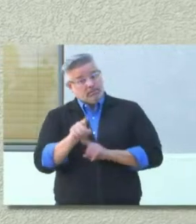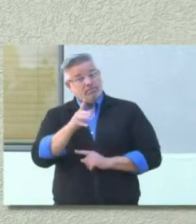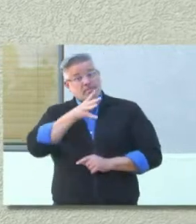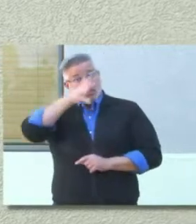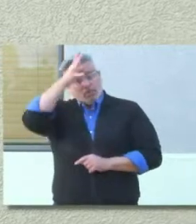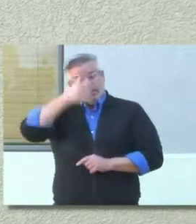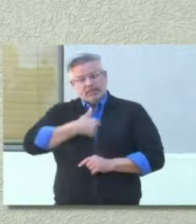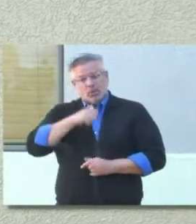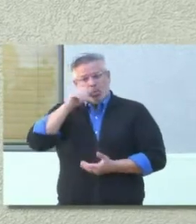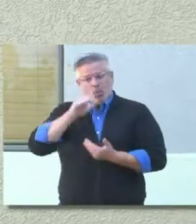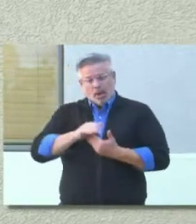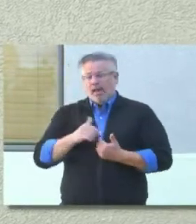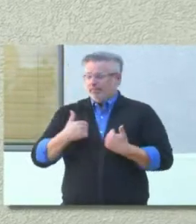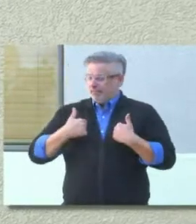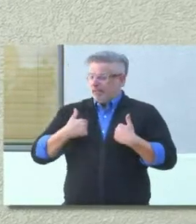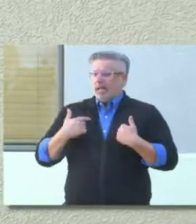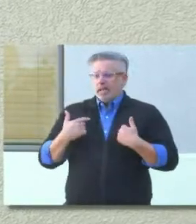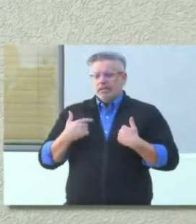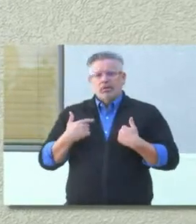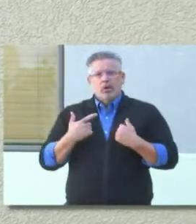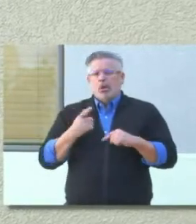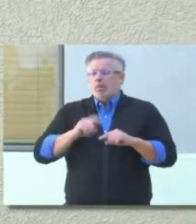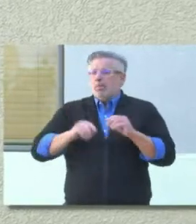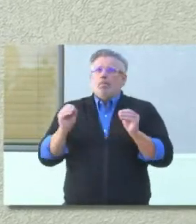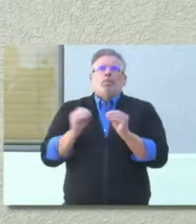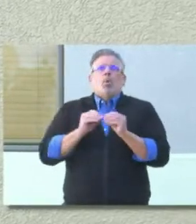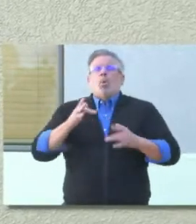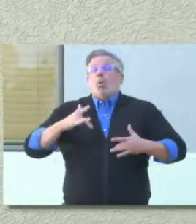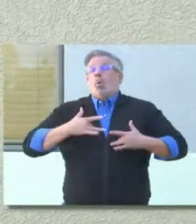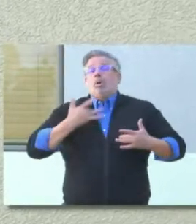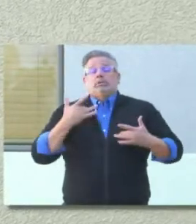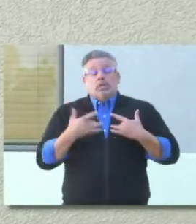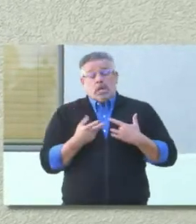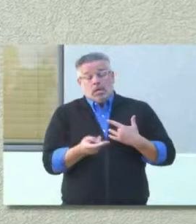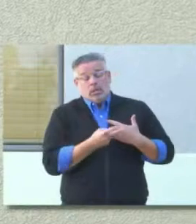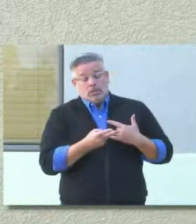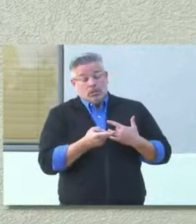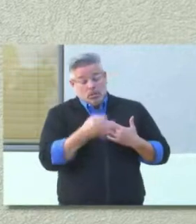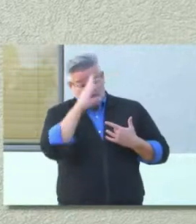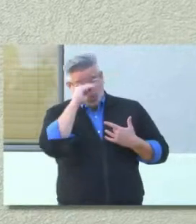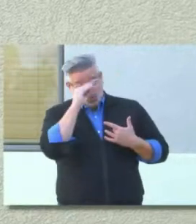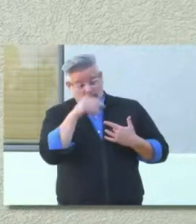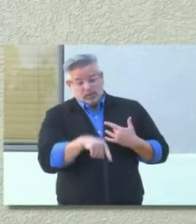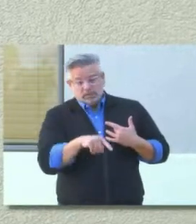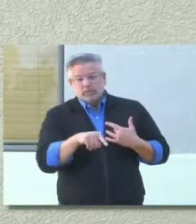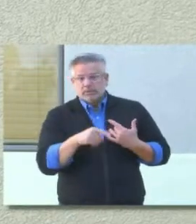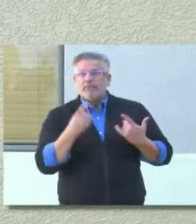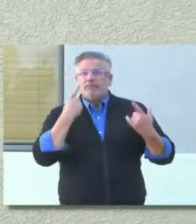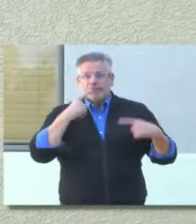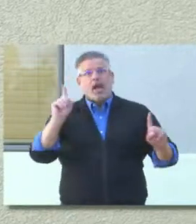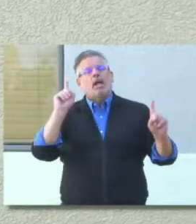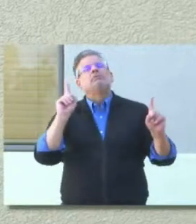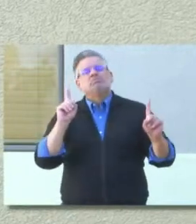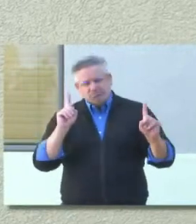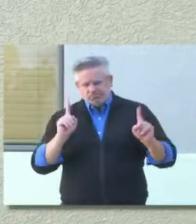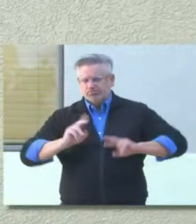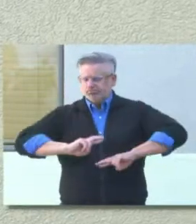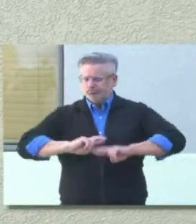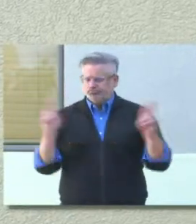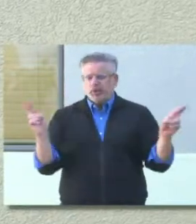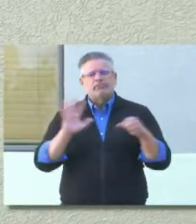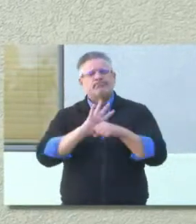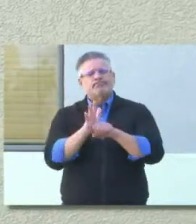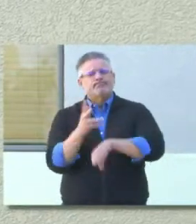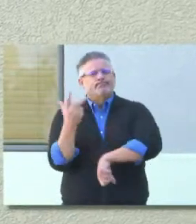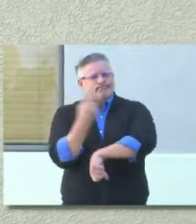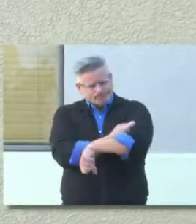know, my wife, Angela, and I couldn't be more excited about our two younger boys finally being eligible for